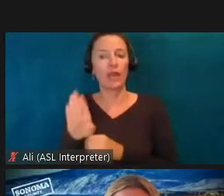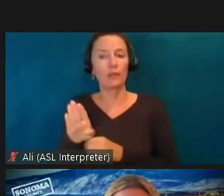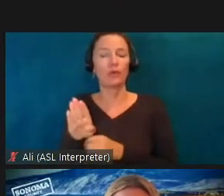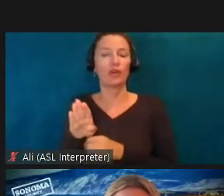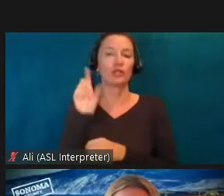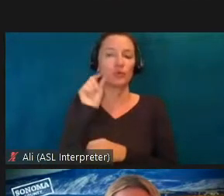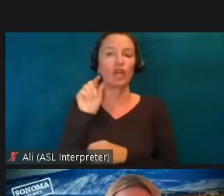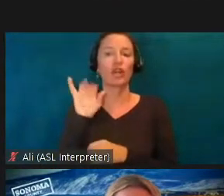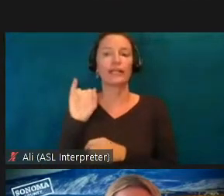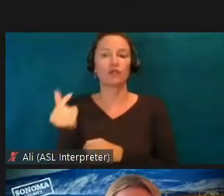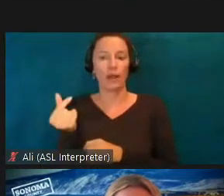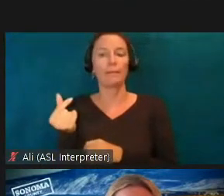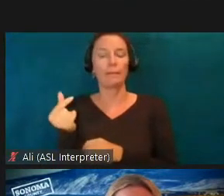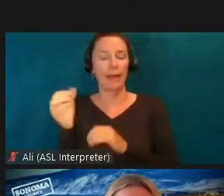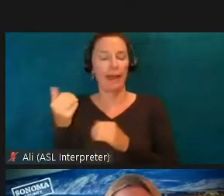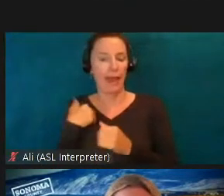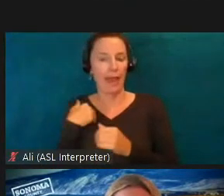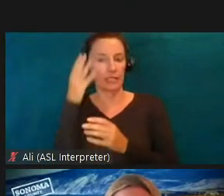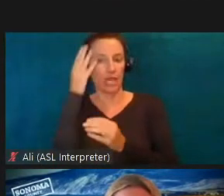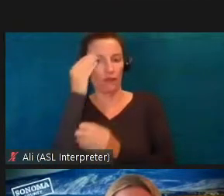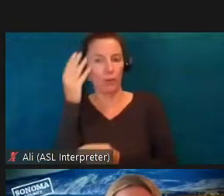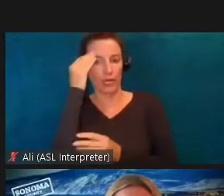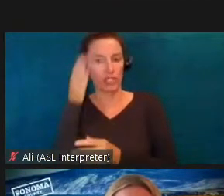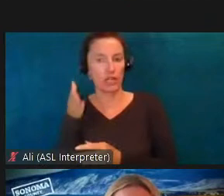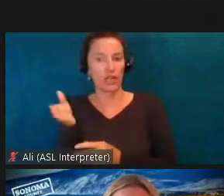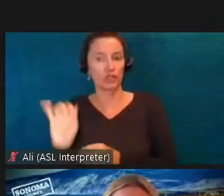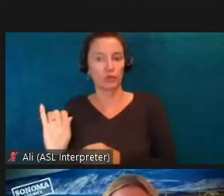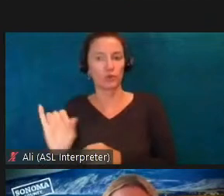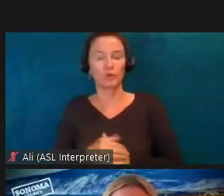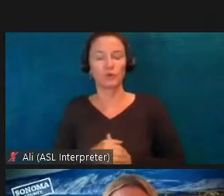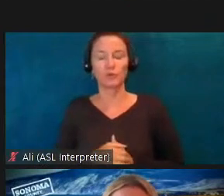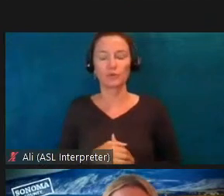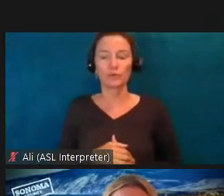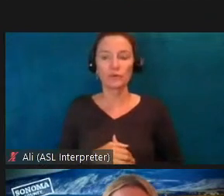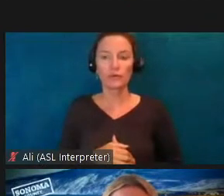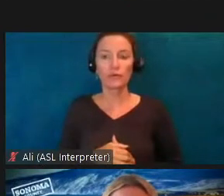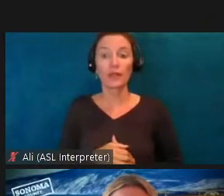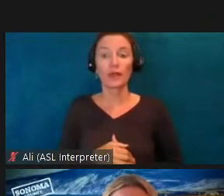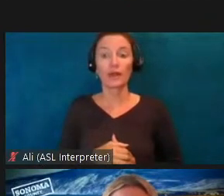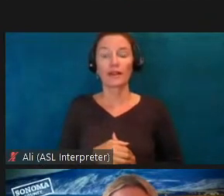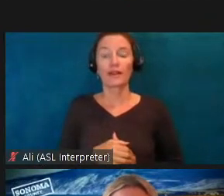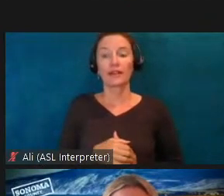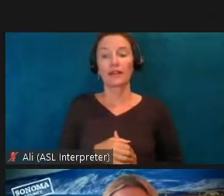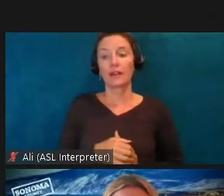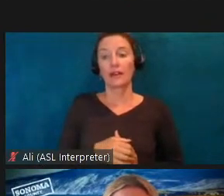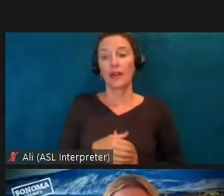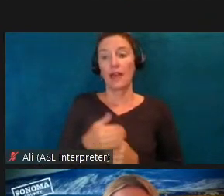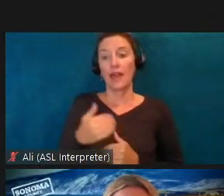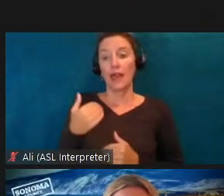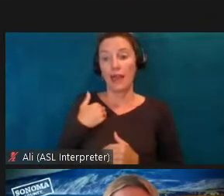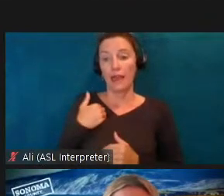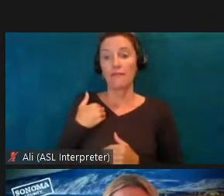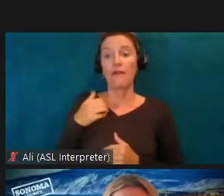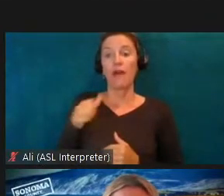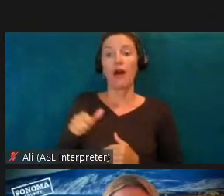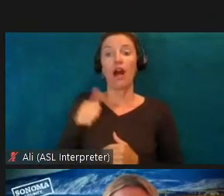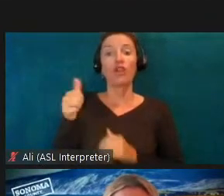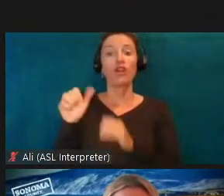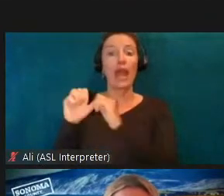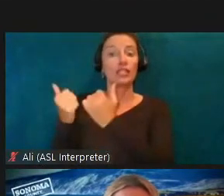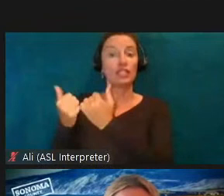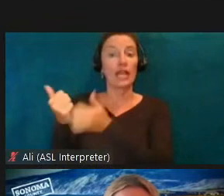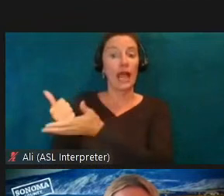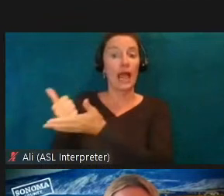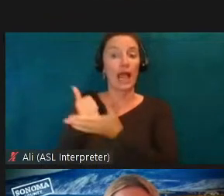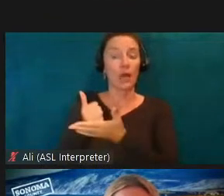Instagram for information. We still continue to have outside agency assist, the San